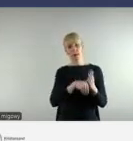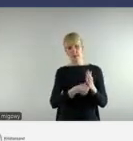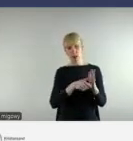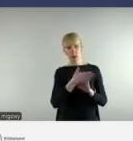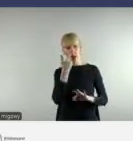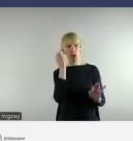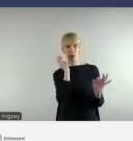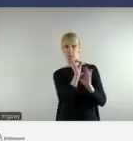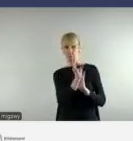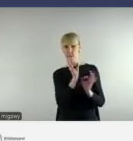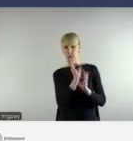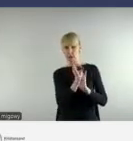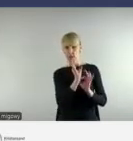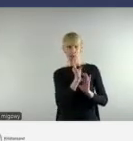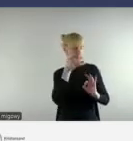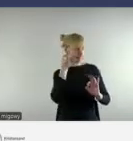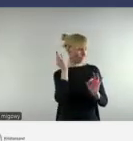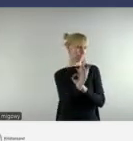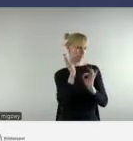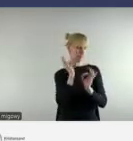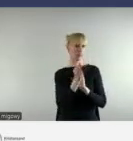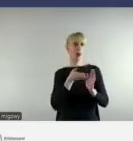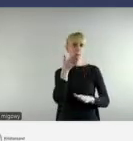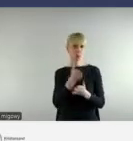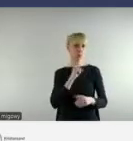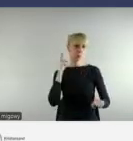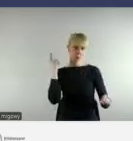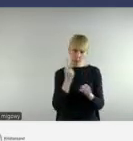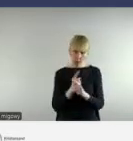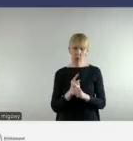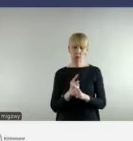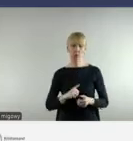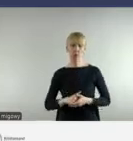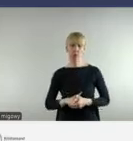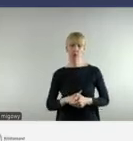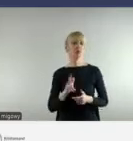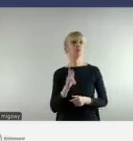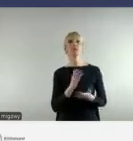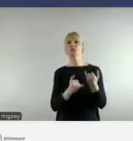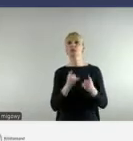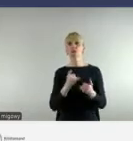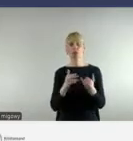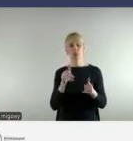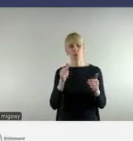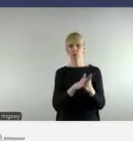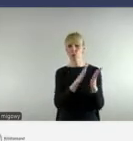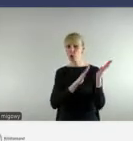afterhand when we can prepare such decision for them.